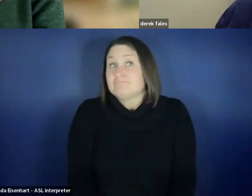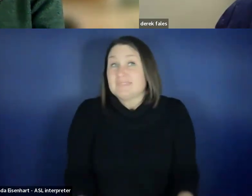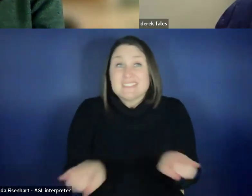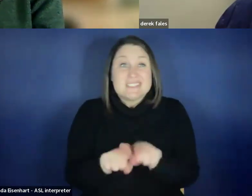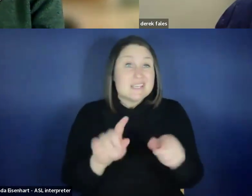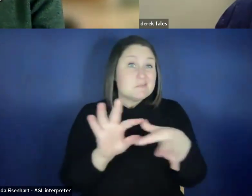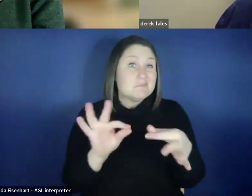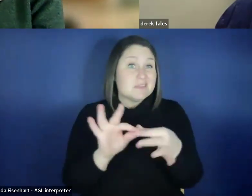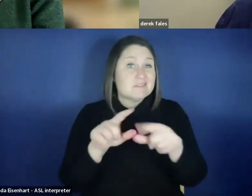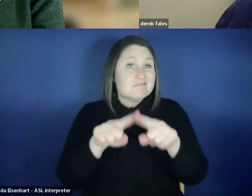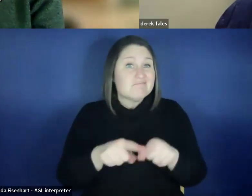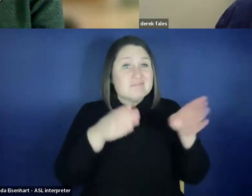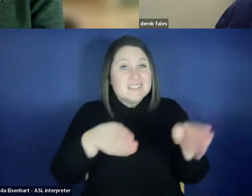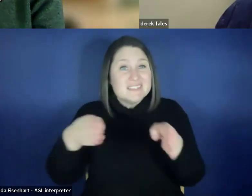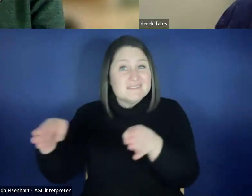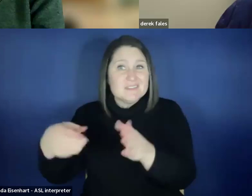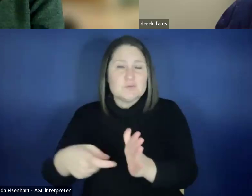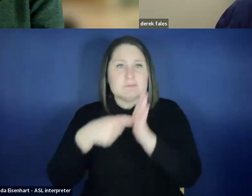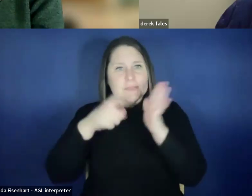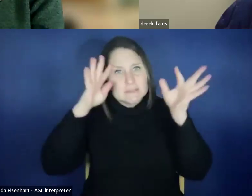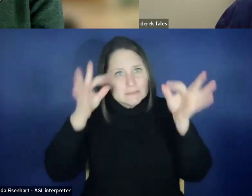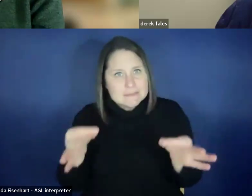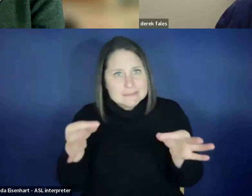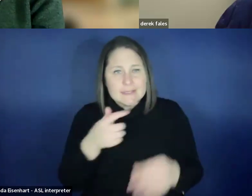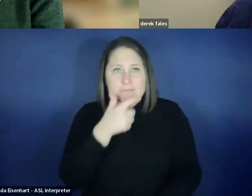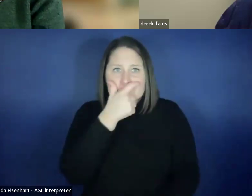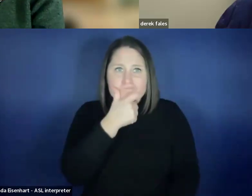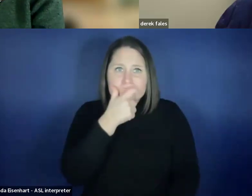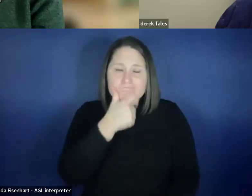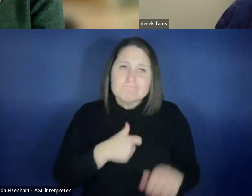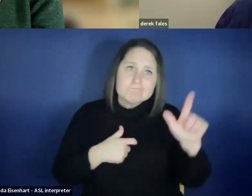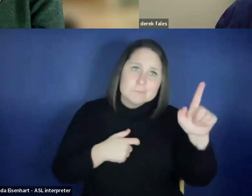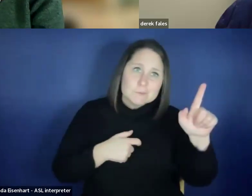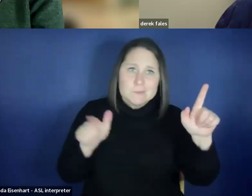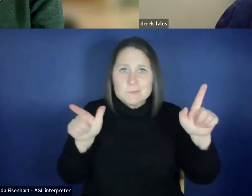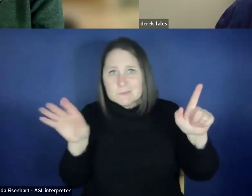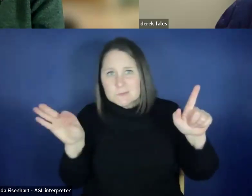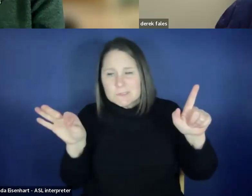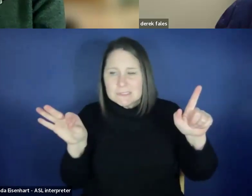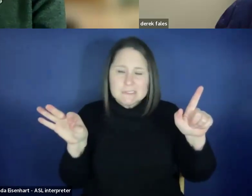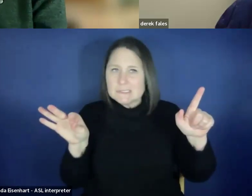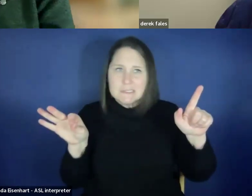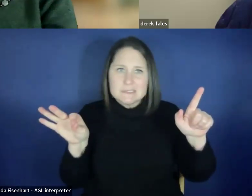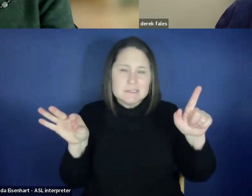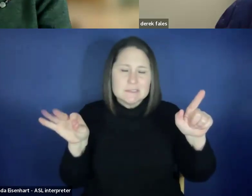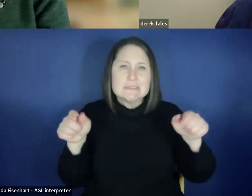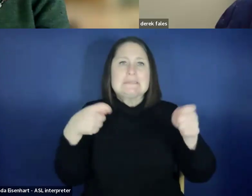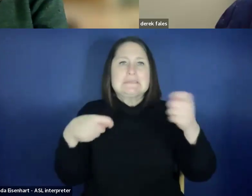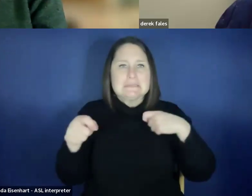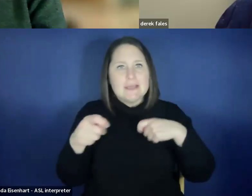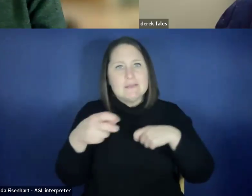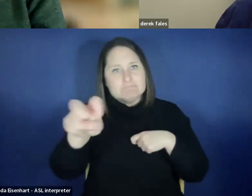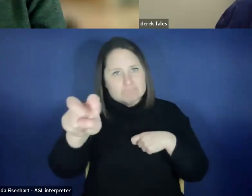the decision about whether or not they want to switch from 21 or 29 to the lifespan waiver when that becomes an